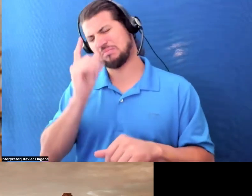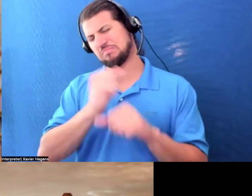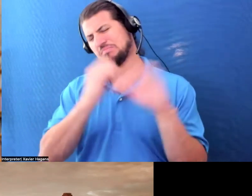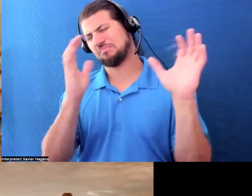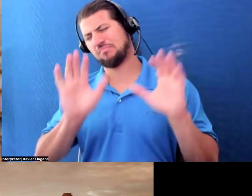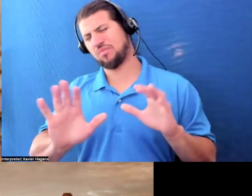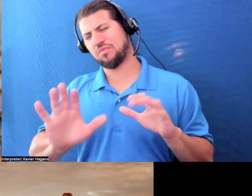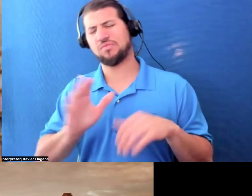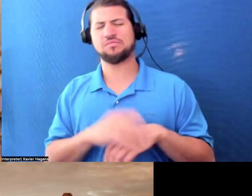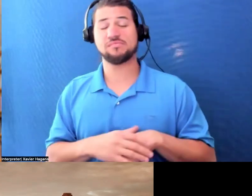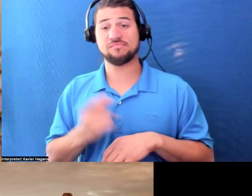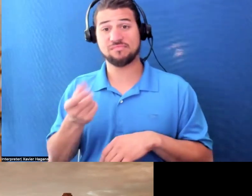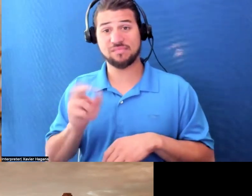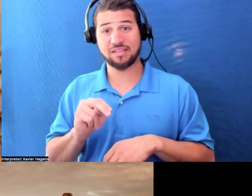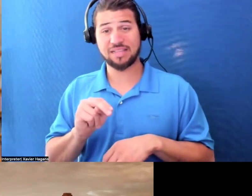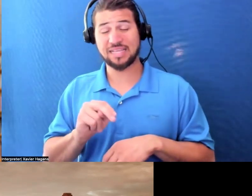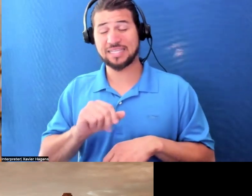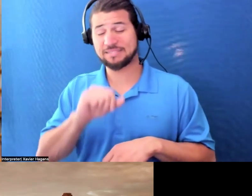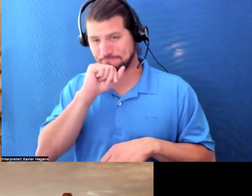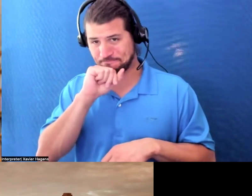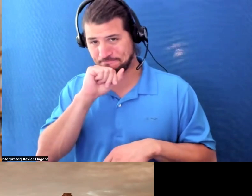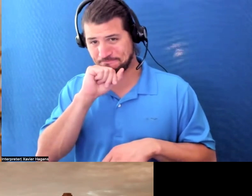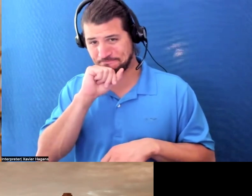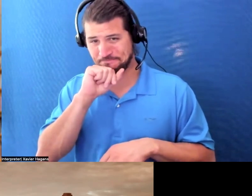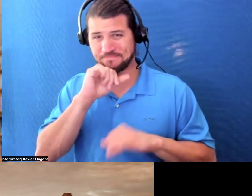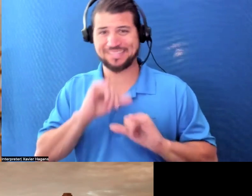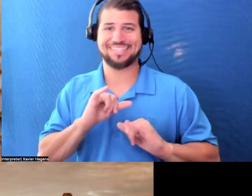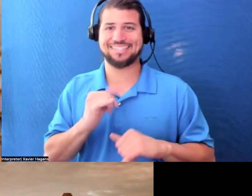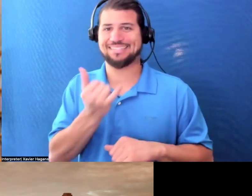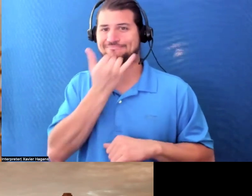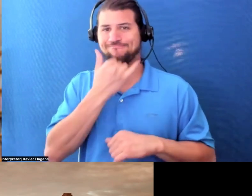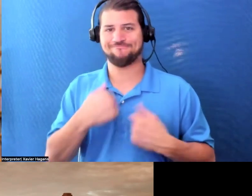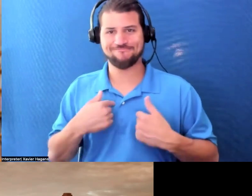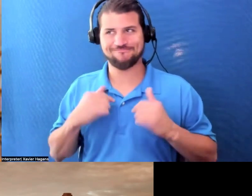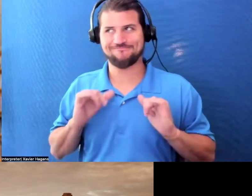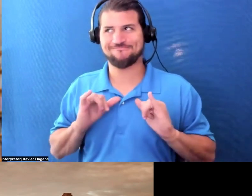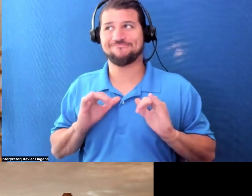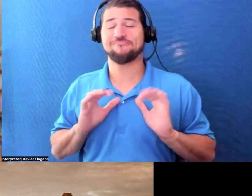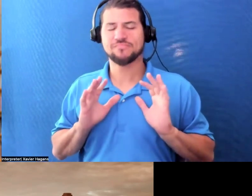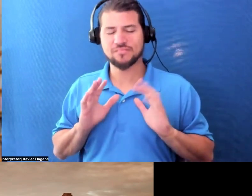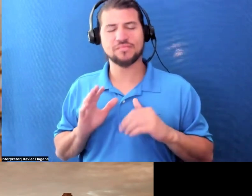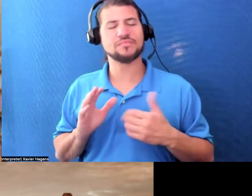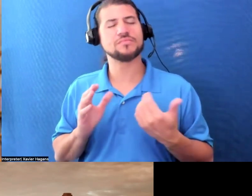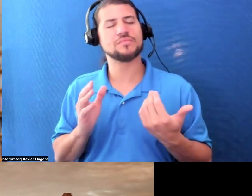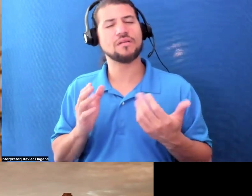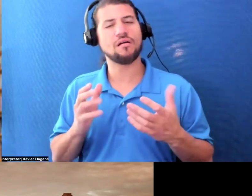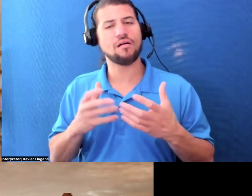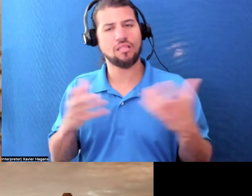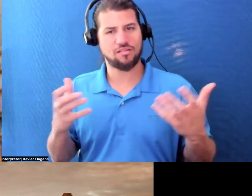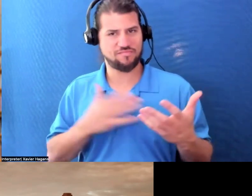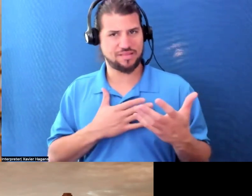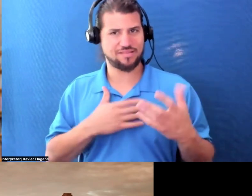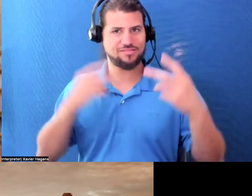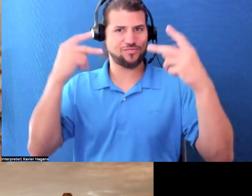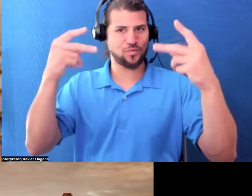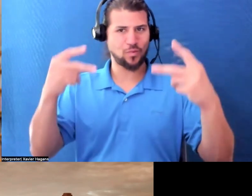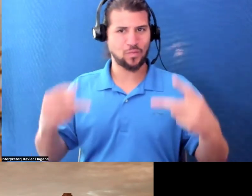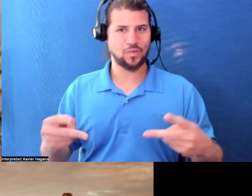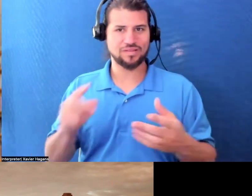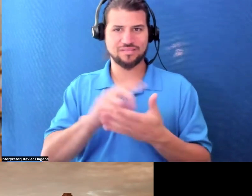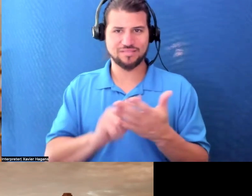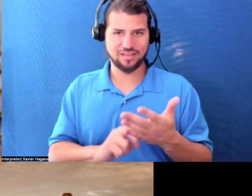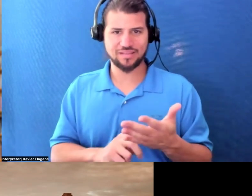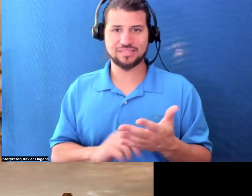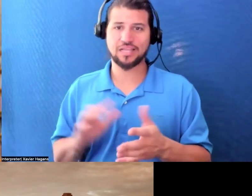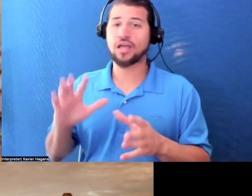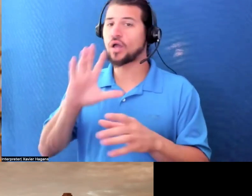and then to come to find out you're wrong. And so a lot of work I focus is on co-design, participatory design.